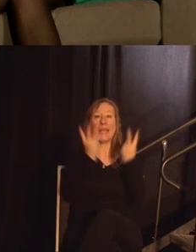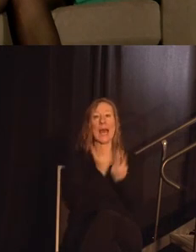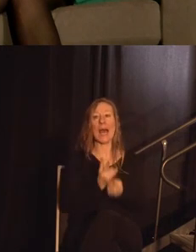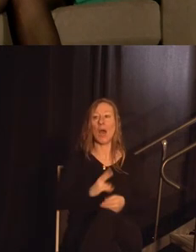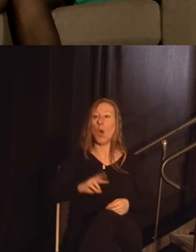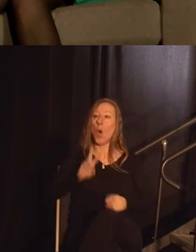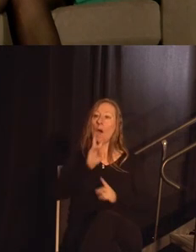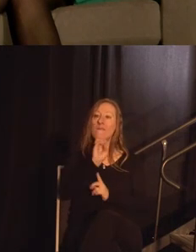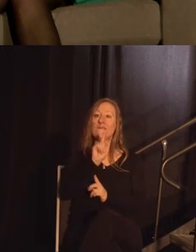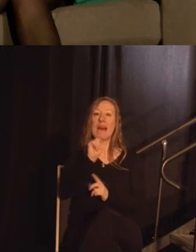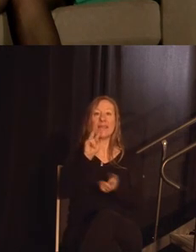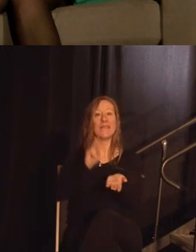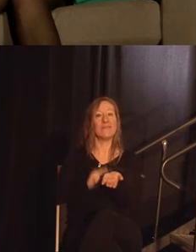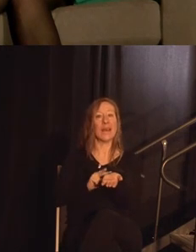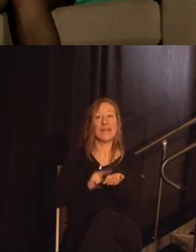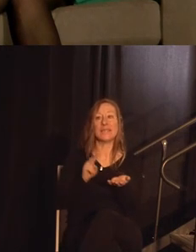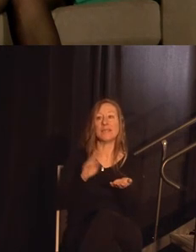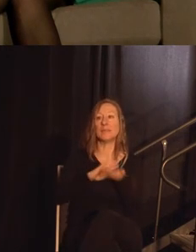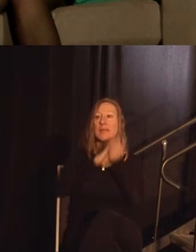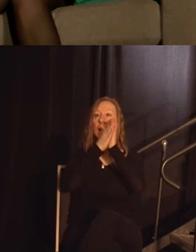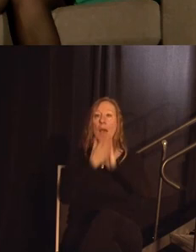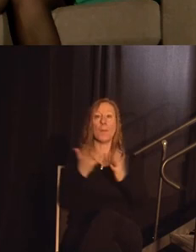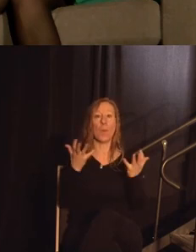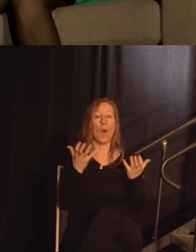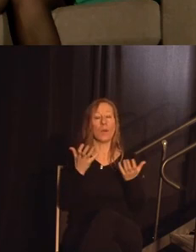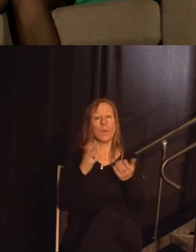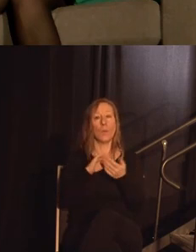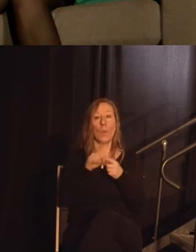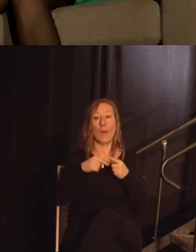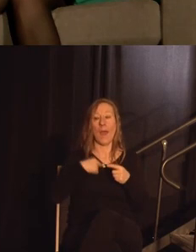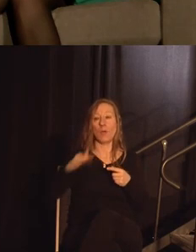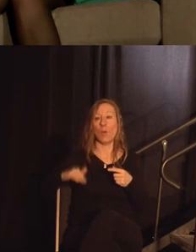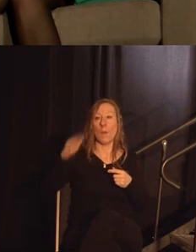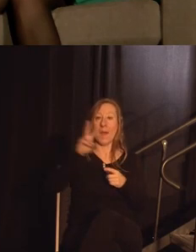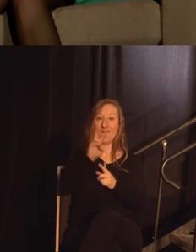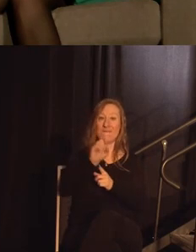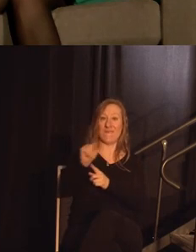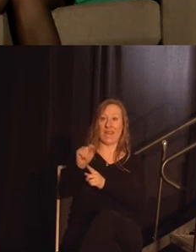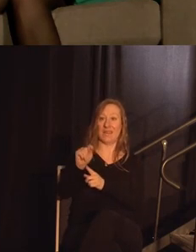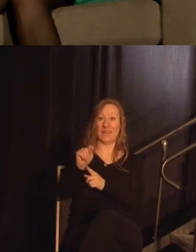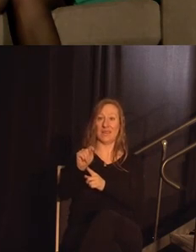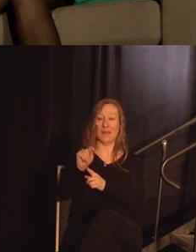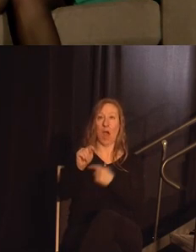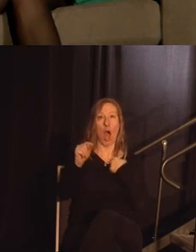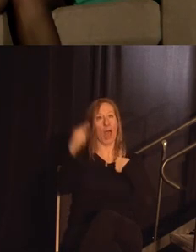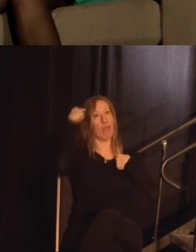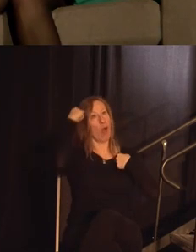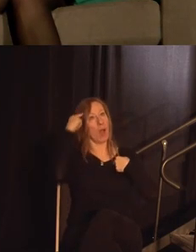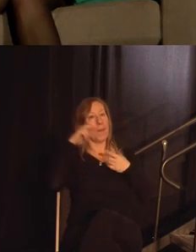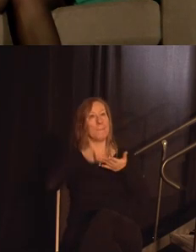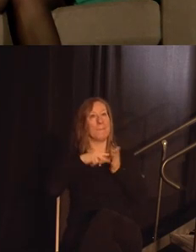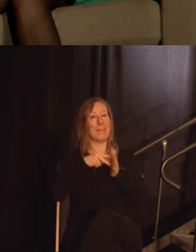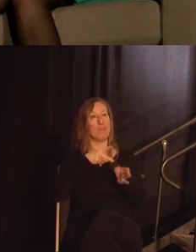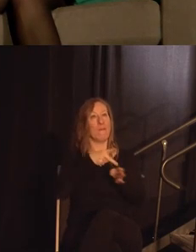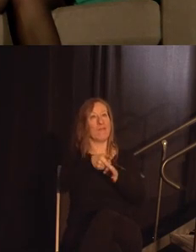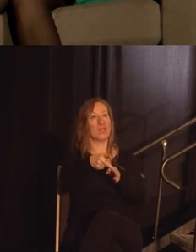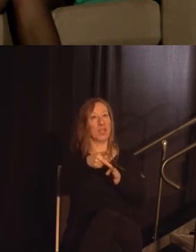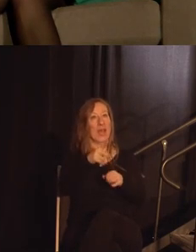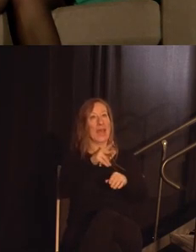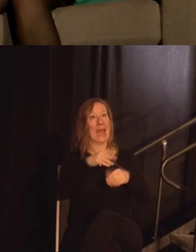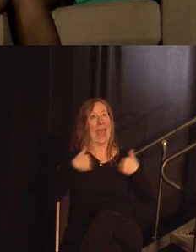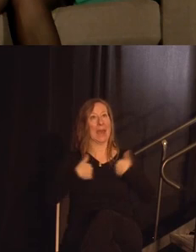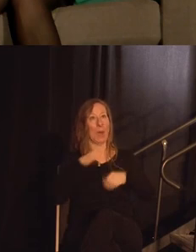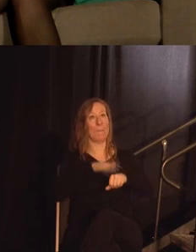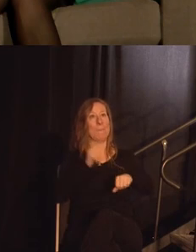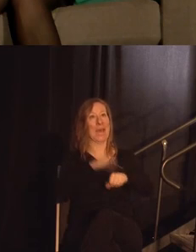as I had been erroneously led to believe that veterinarian was the grown-up term for a professional animal petter. I would later learn that it's more a